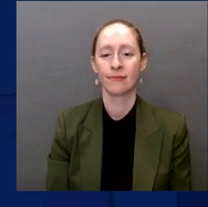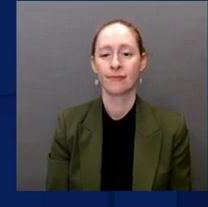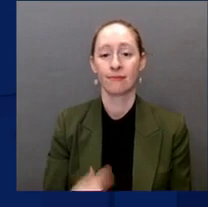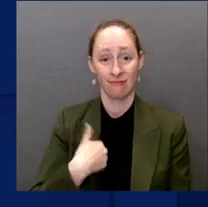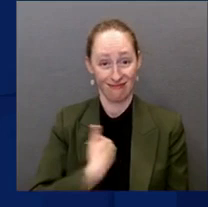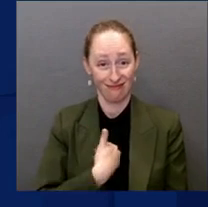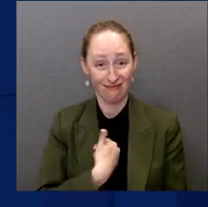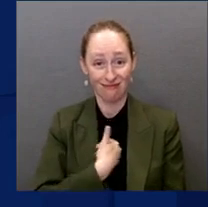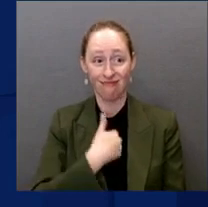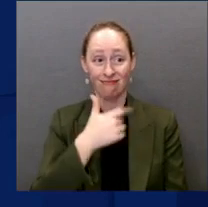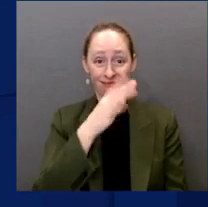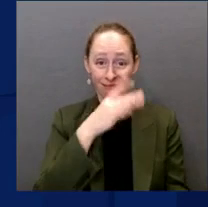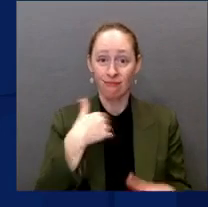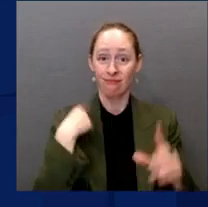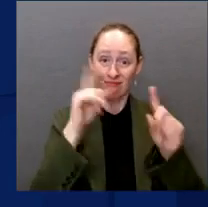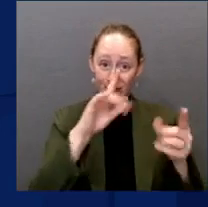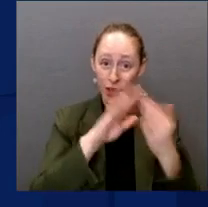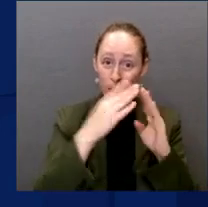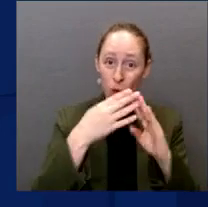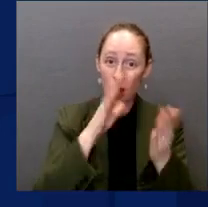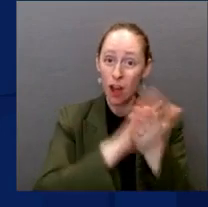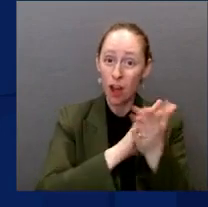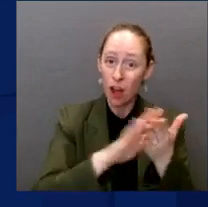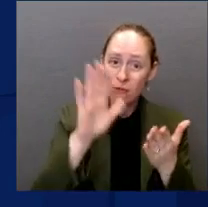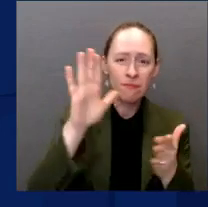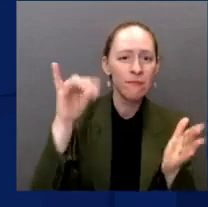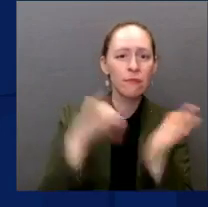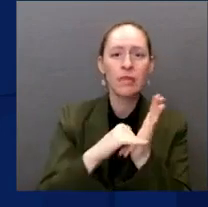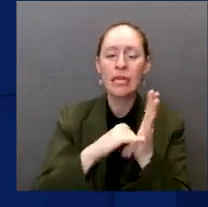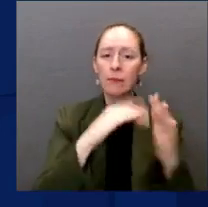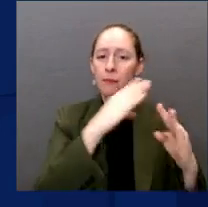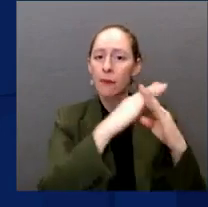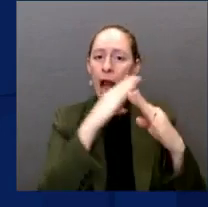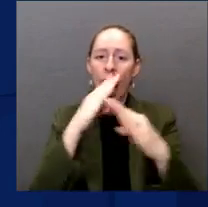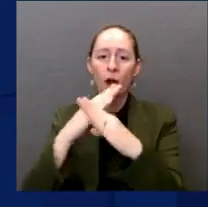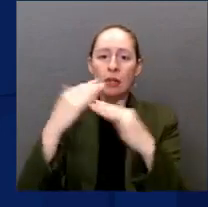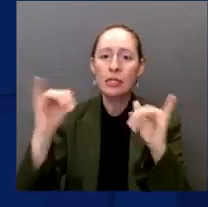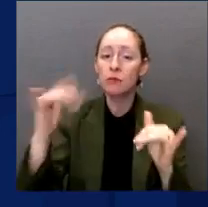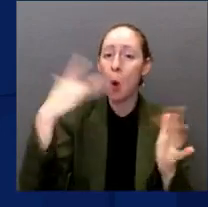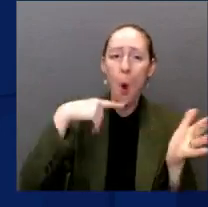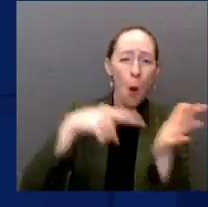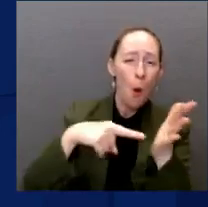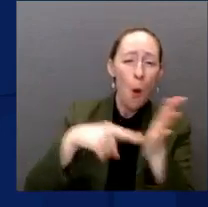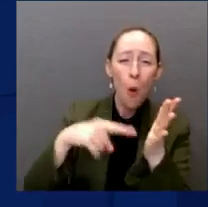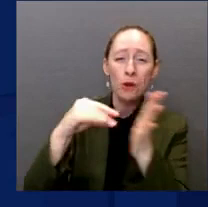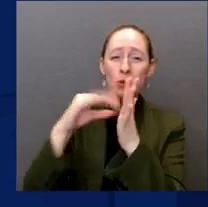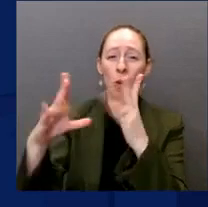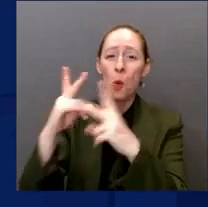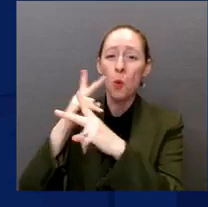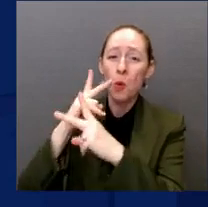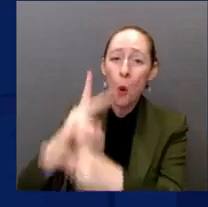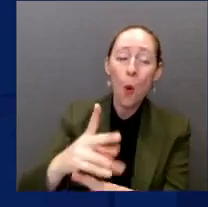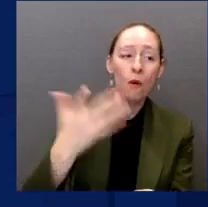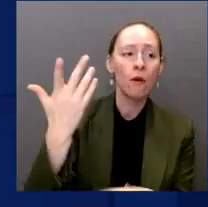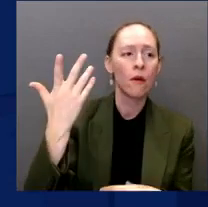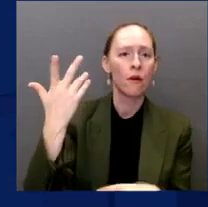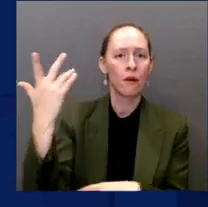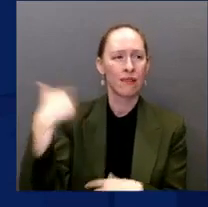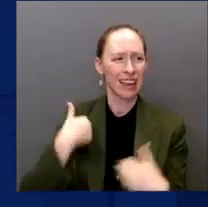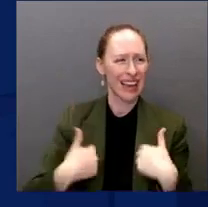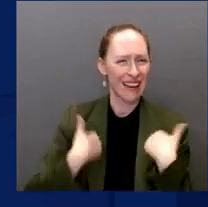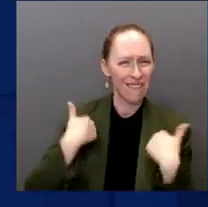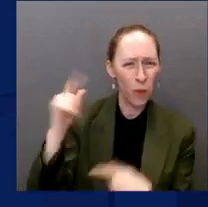housing, childcare, and food. I realized they were often the result of